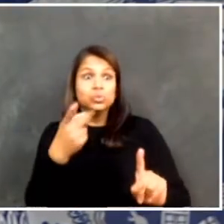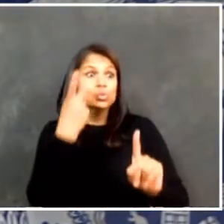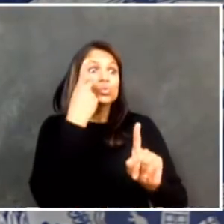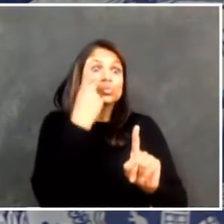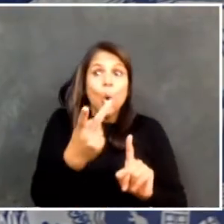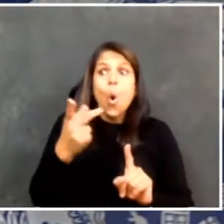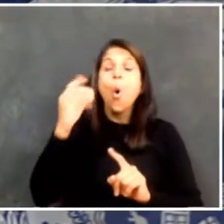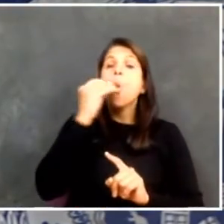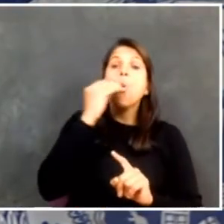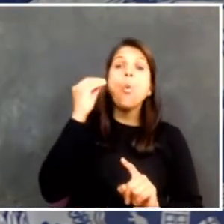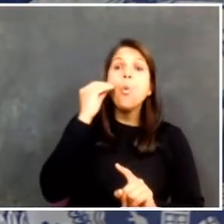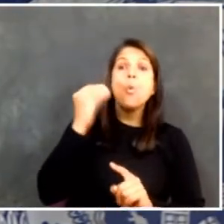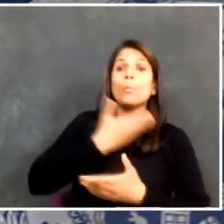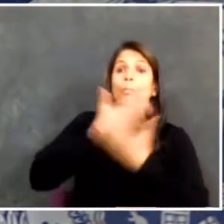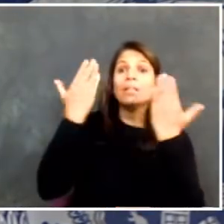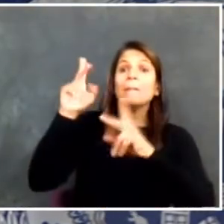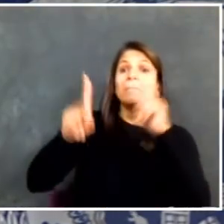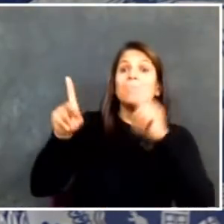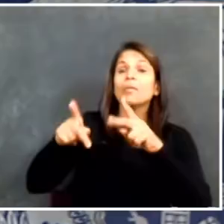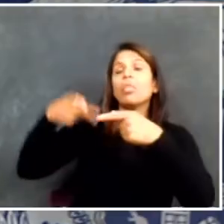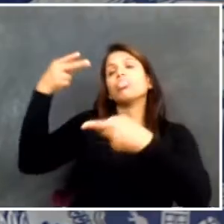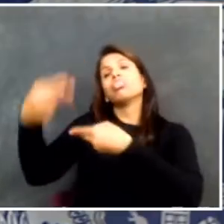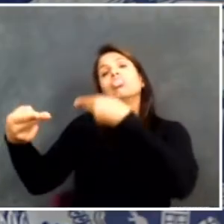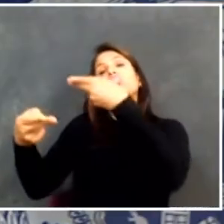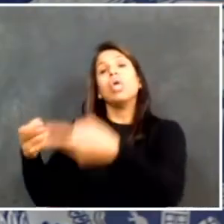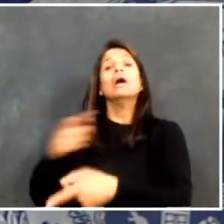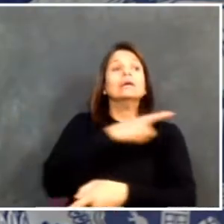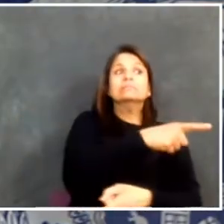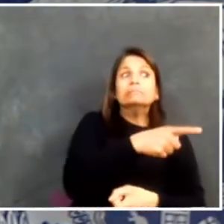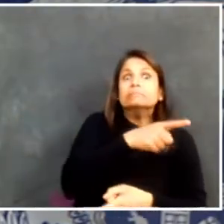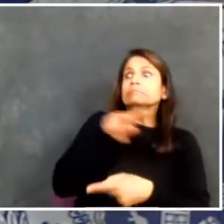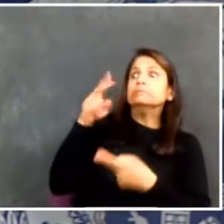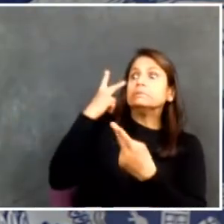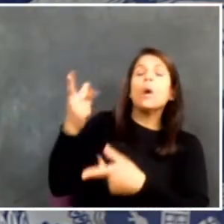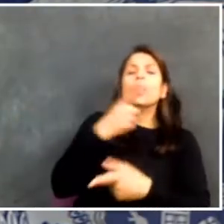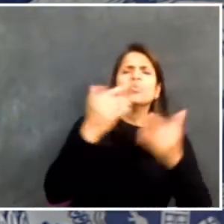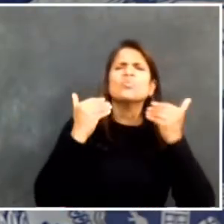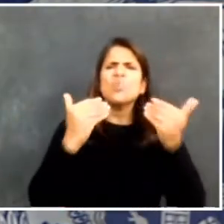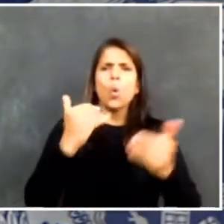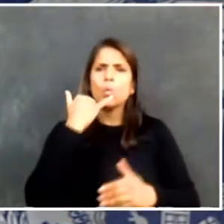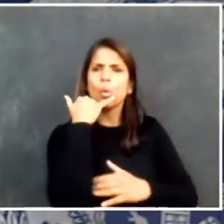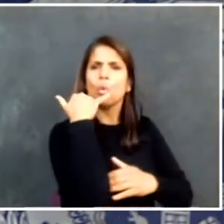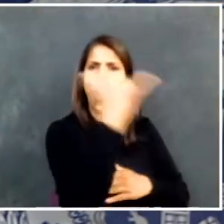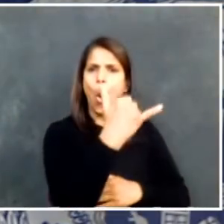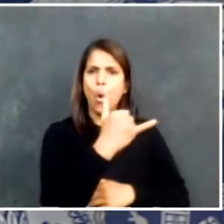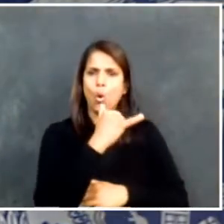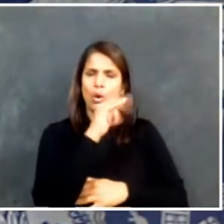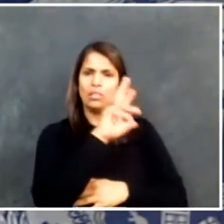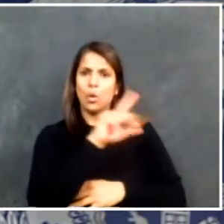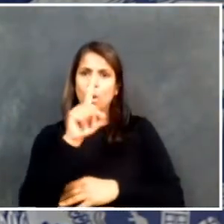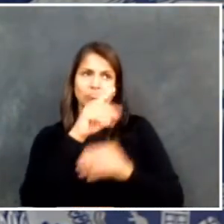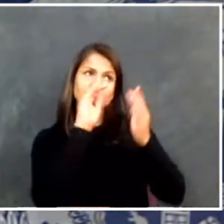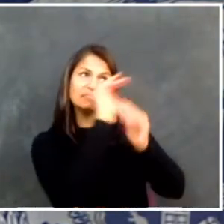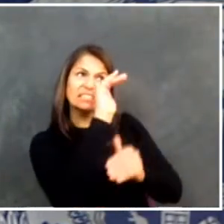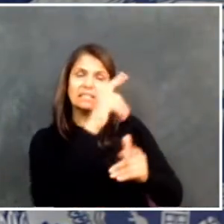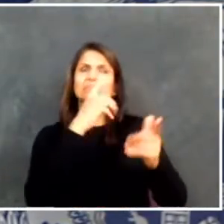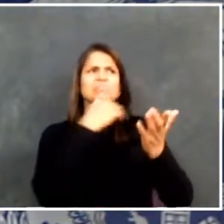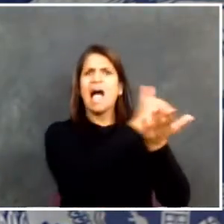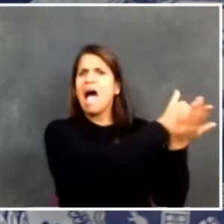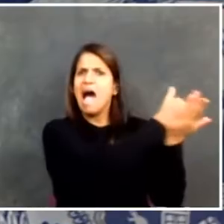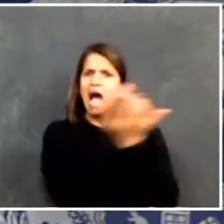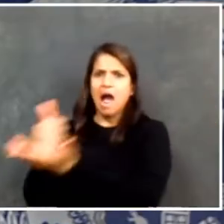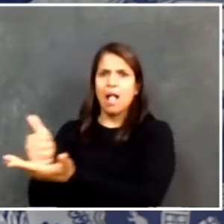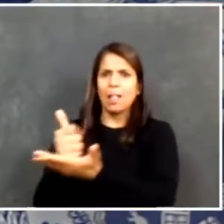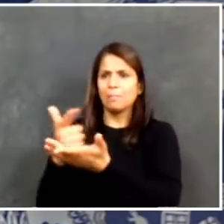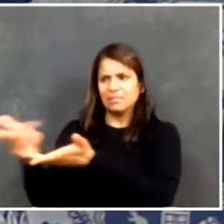a smaller number of homeless folks who gathered temporarily, we don't want any gathering, obviously. We want people to observe social